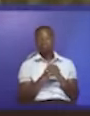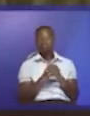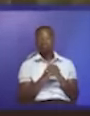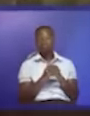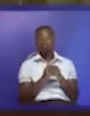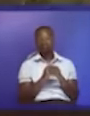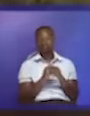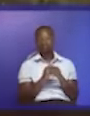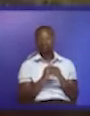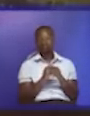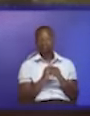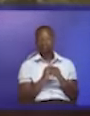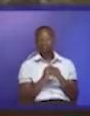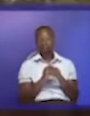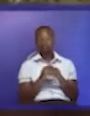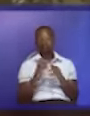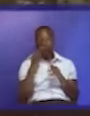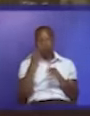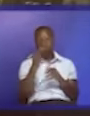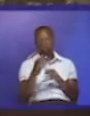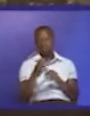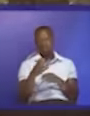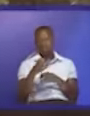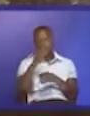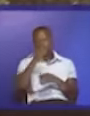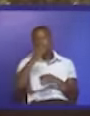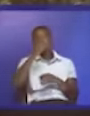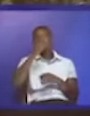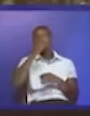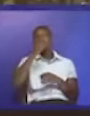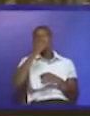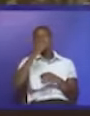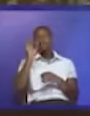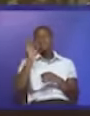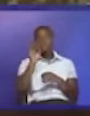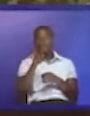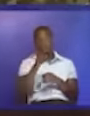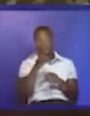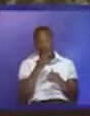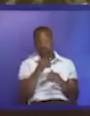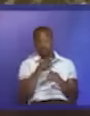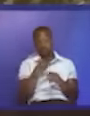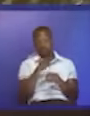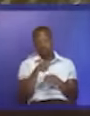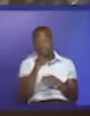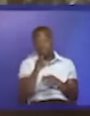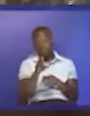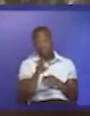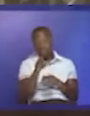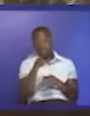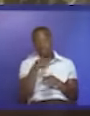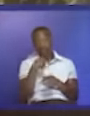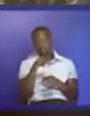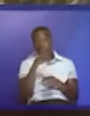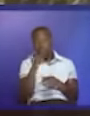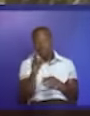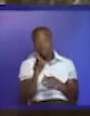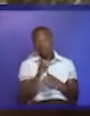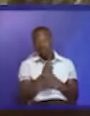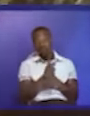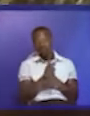Because I'm seeing you hold a mic on stage preaching. Are you a woman of God? Is she a woman? Who knows her? Sorry.